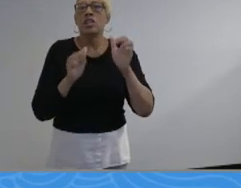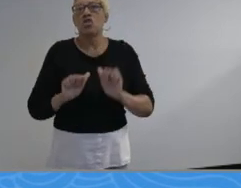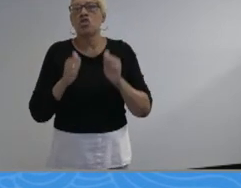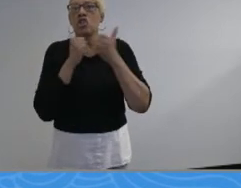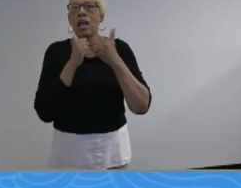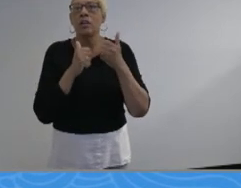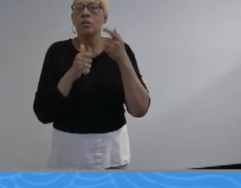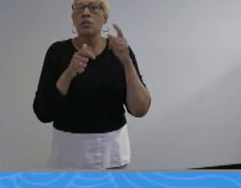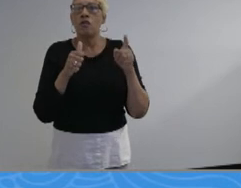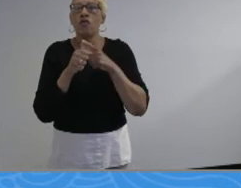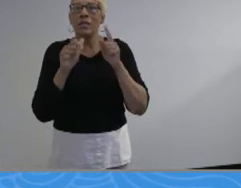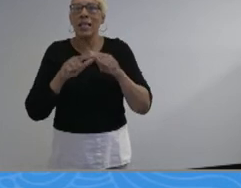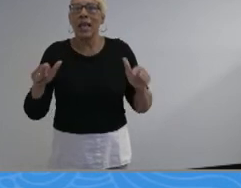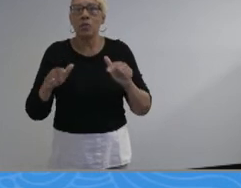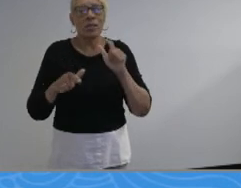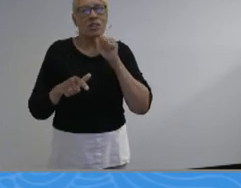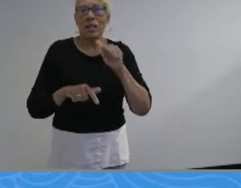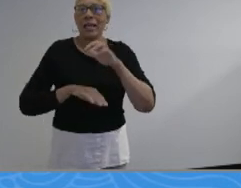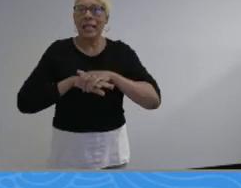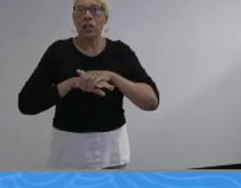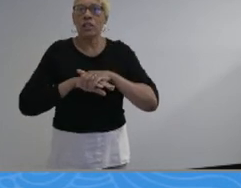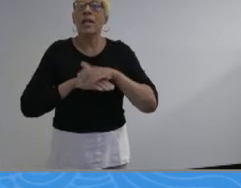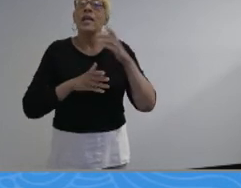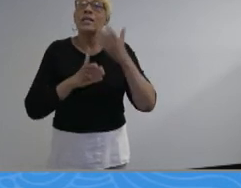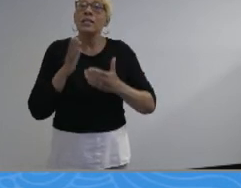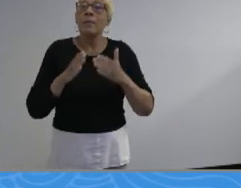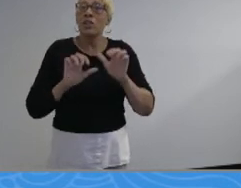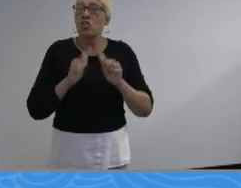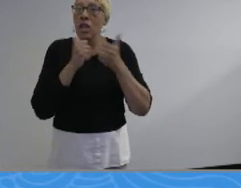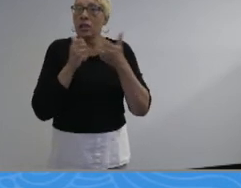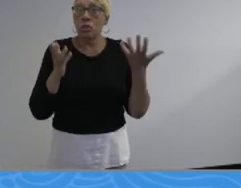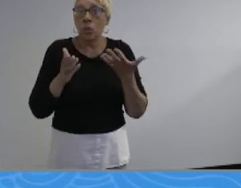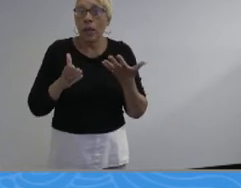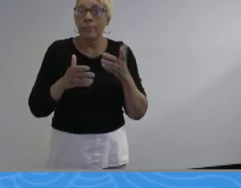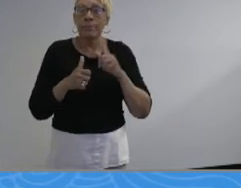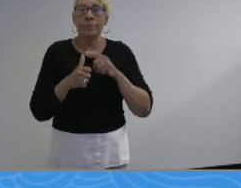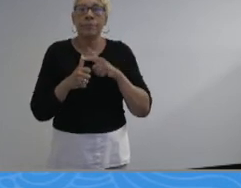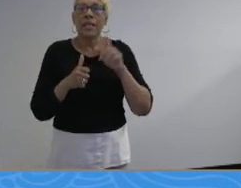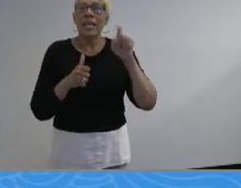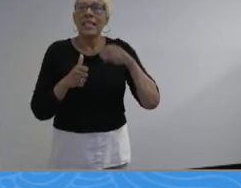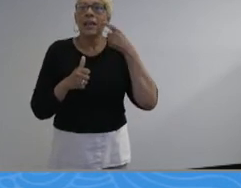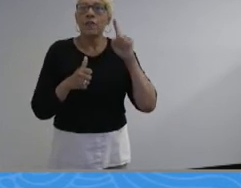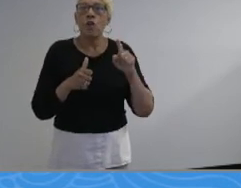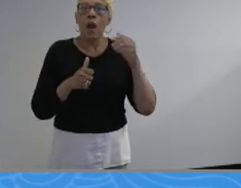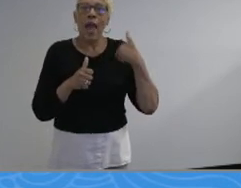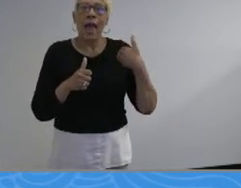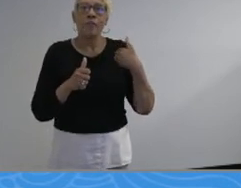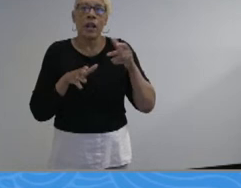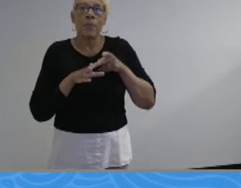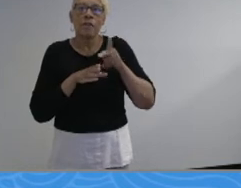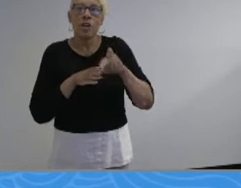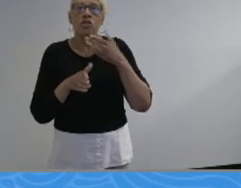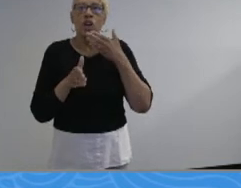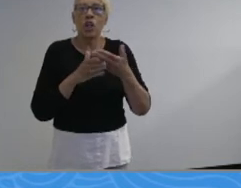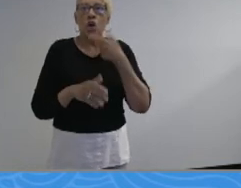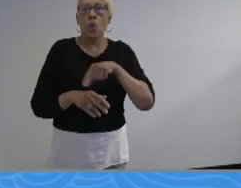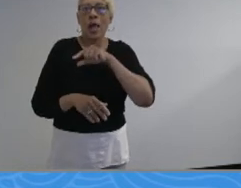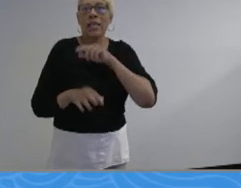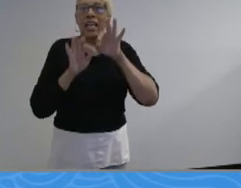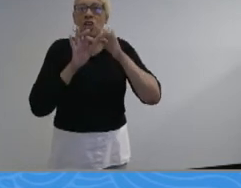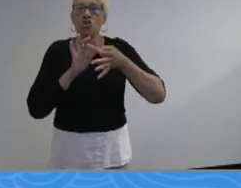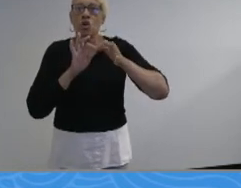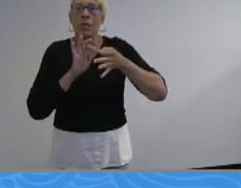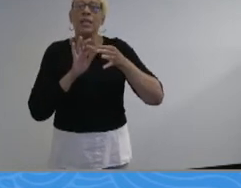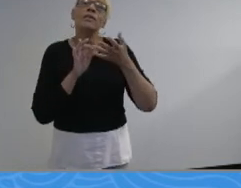whose first language is not English. These are some of the challenges. The need for having professional and good quality